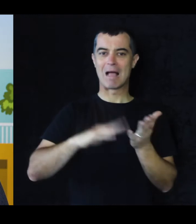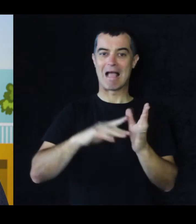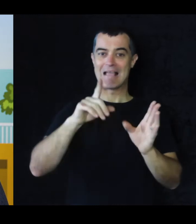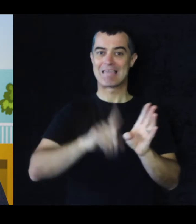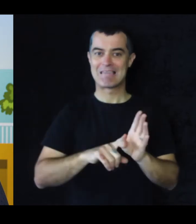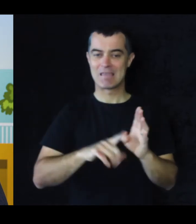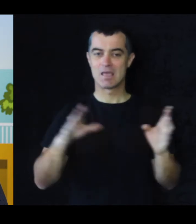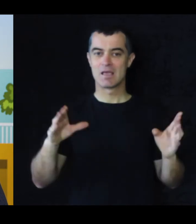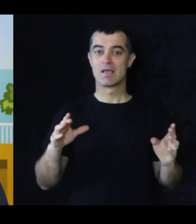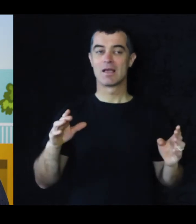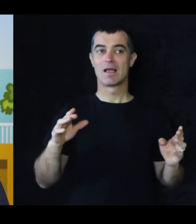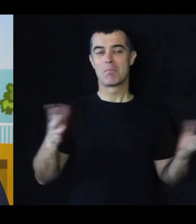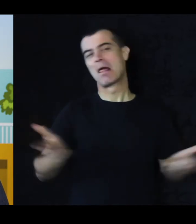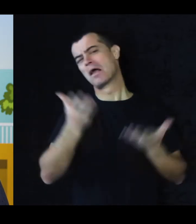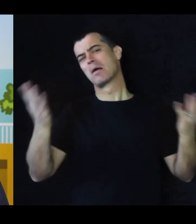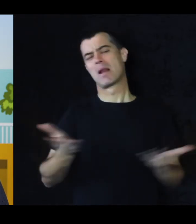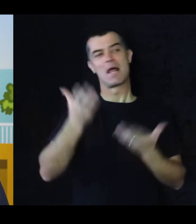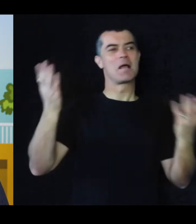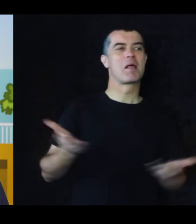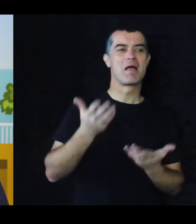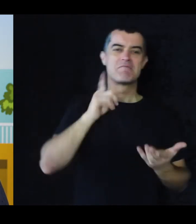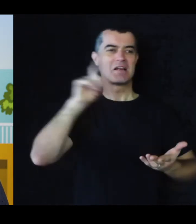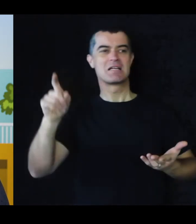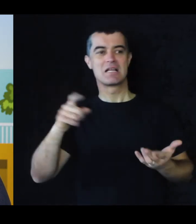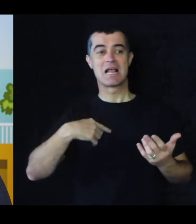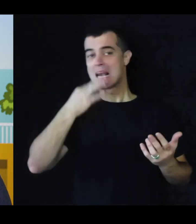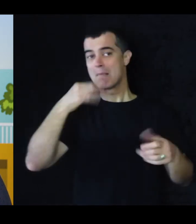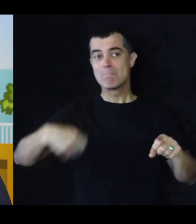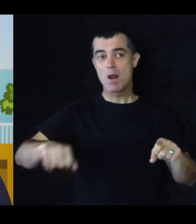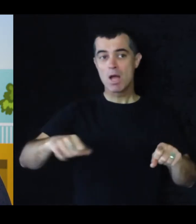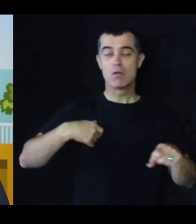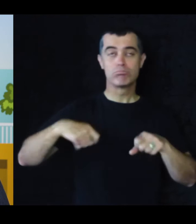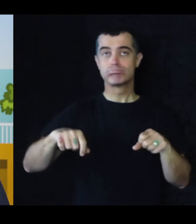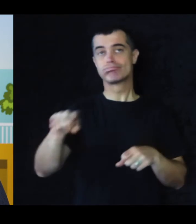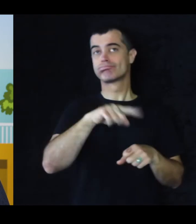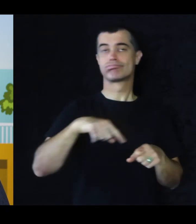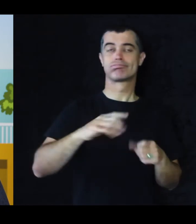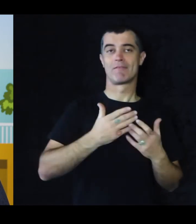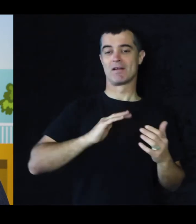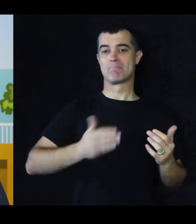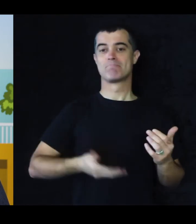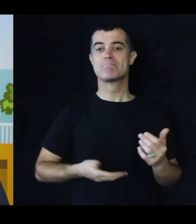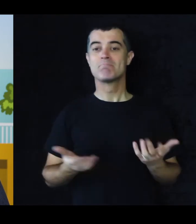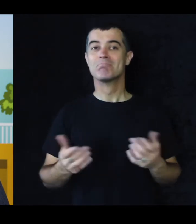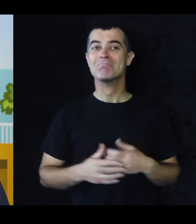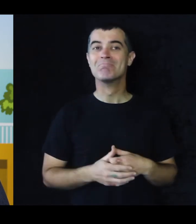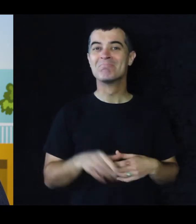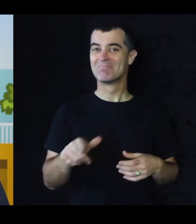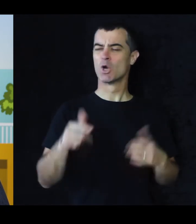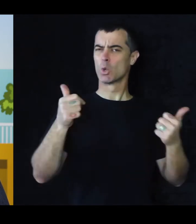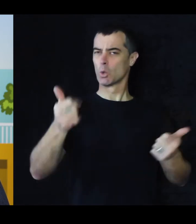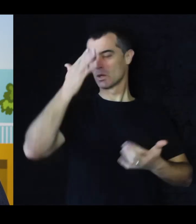bales and sort of mucking around in we had like little motorbikes that we rode around on the farms and things. So